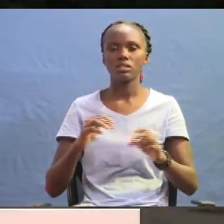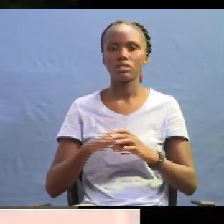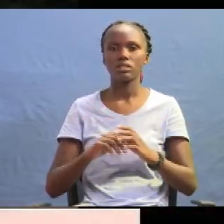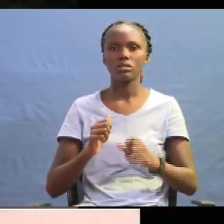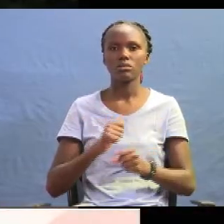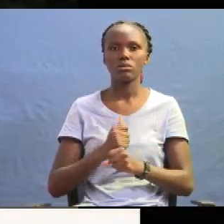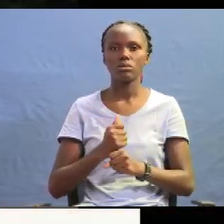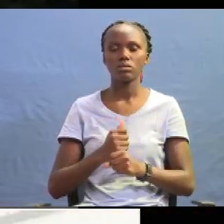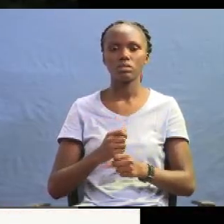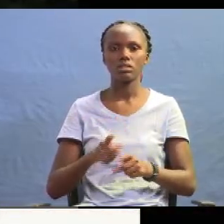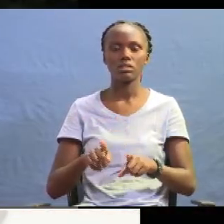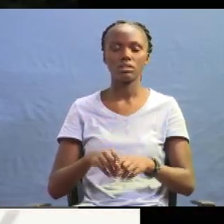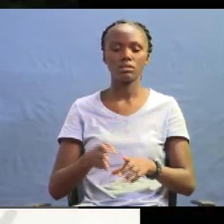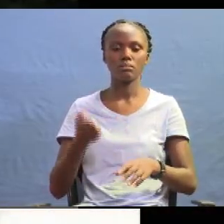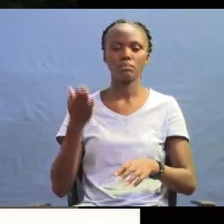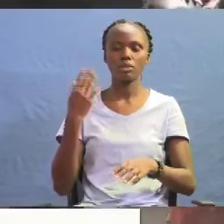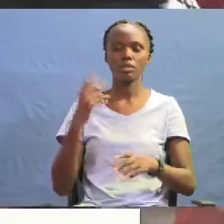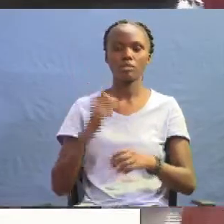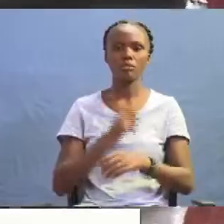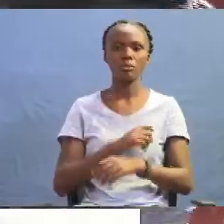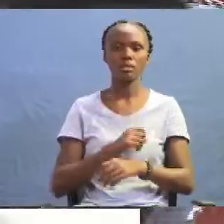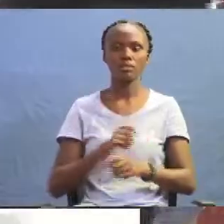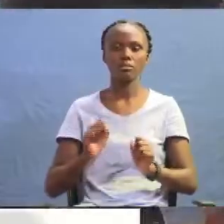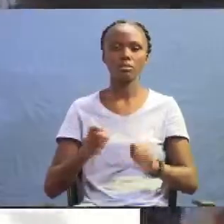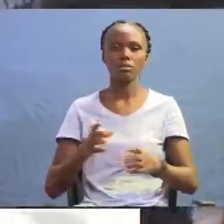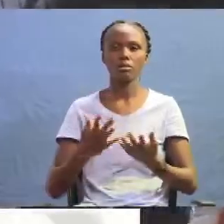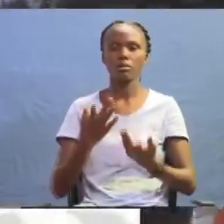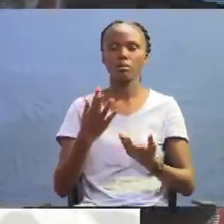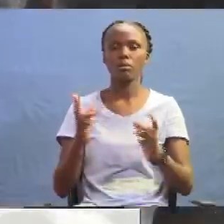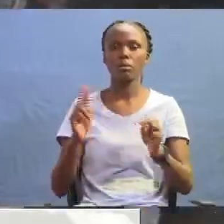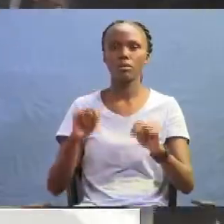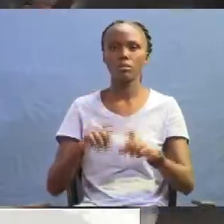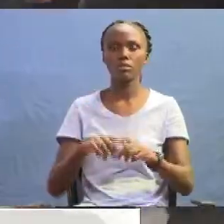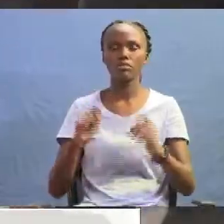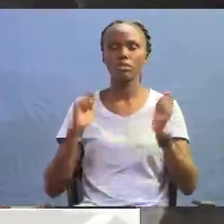pressure. Last month, several schools in Kenya experienced fires and student